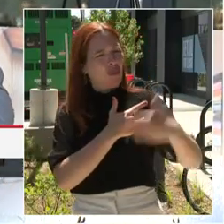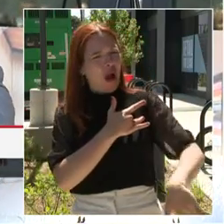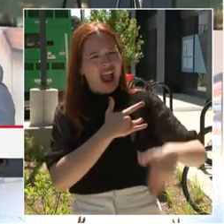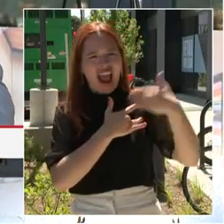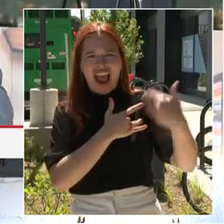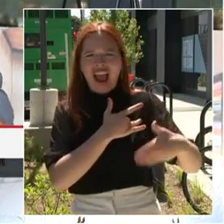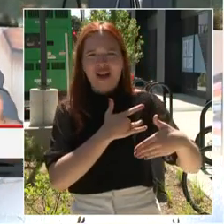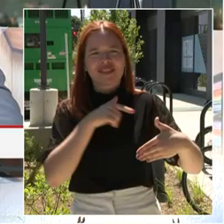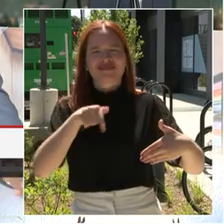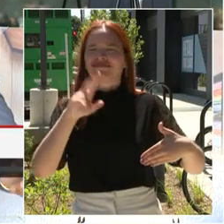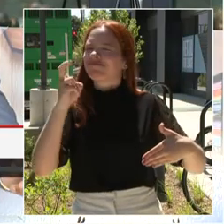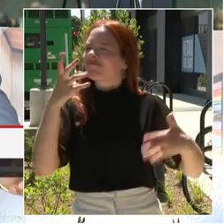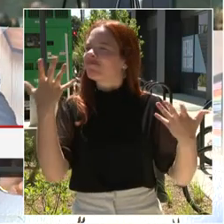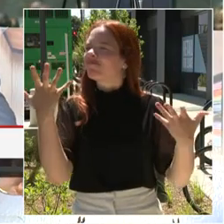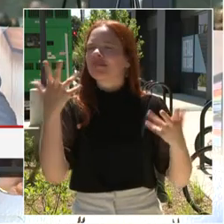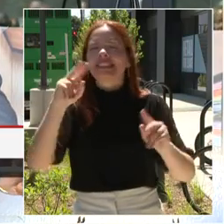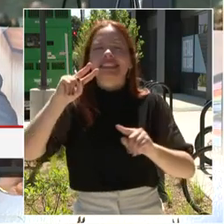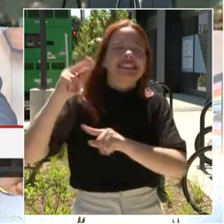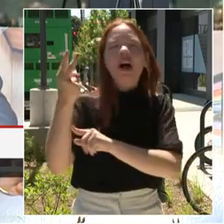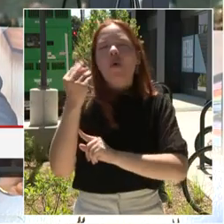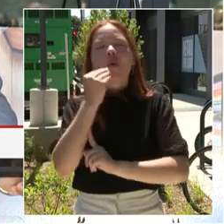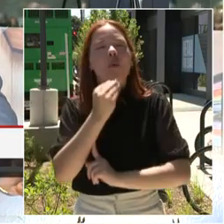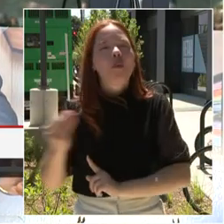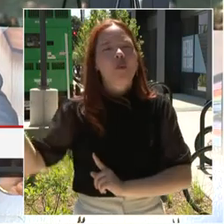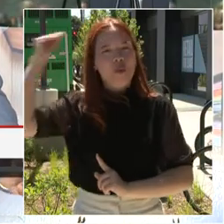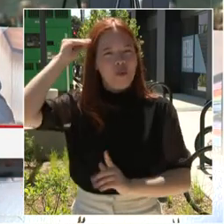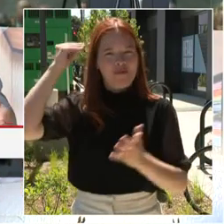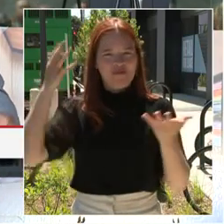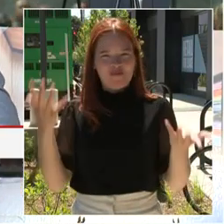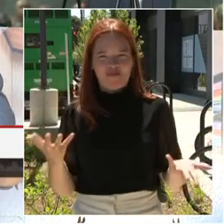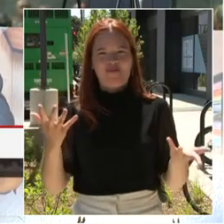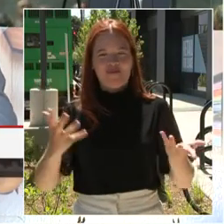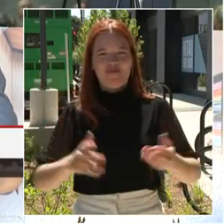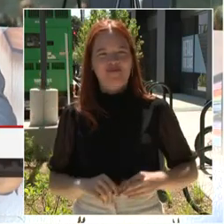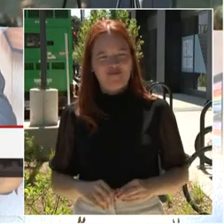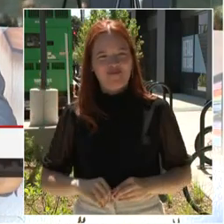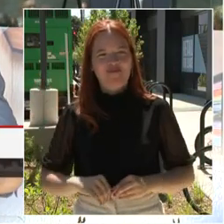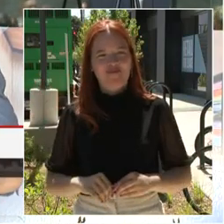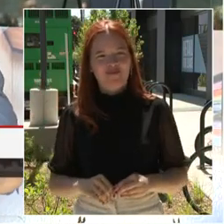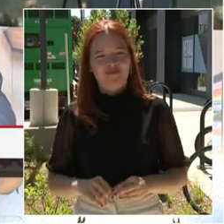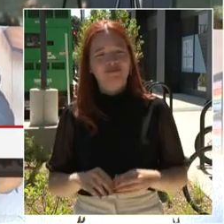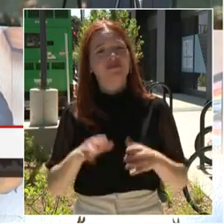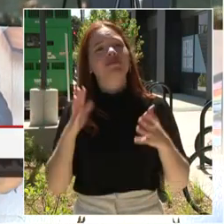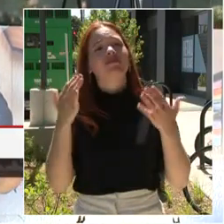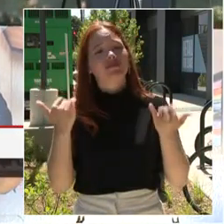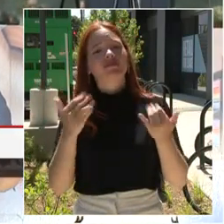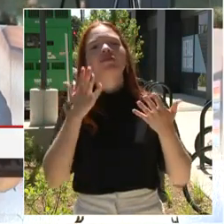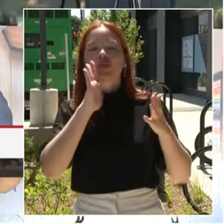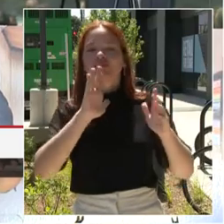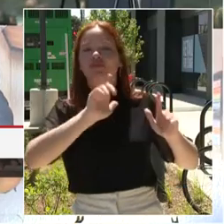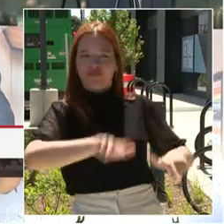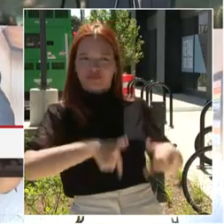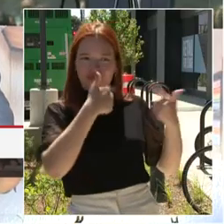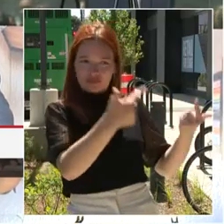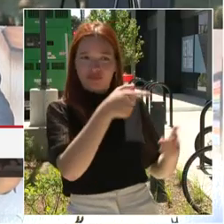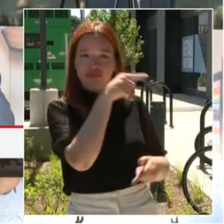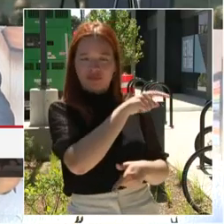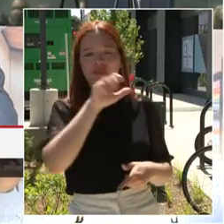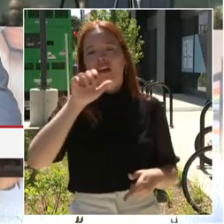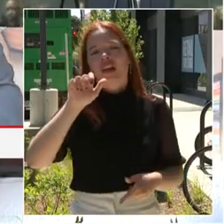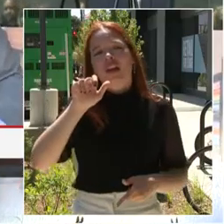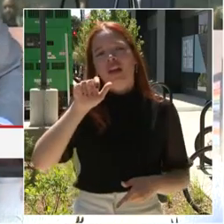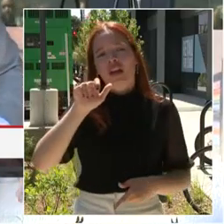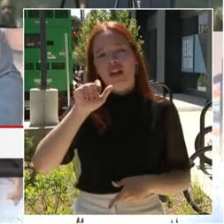with that being said, I now want to welcome the Ashland Capital Partners CEO and founding partner, and that's